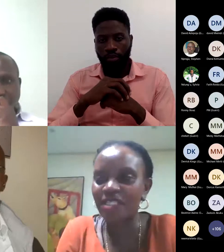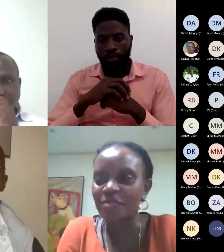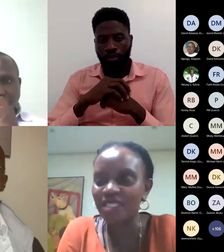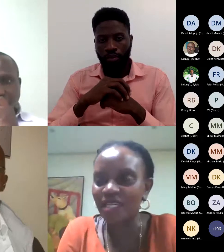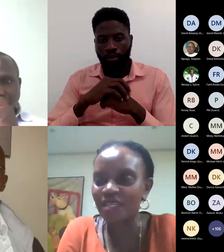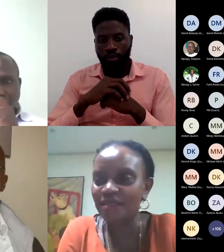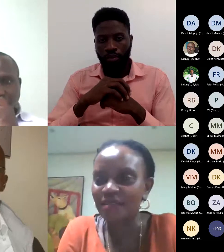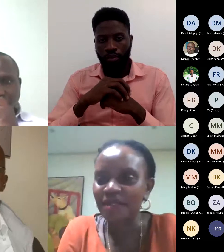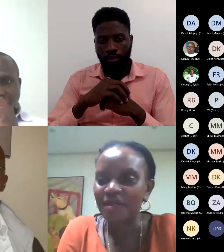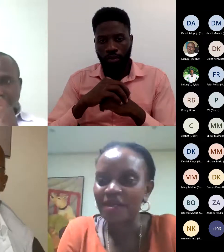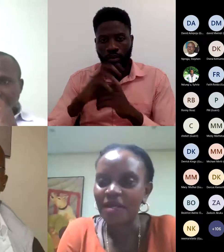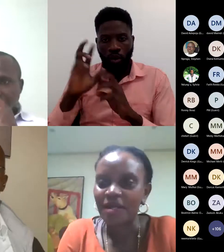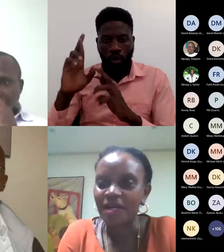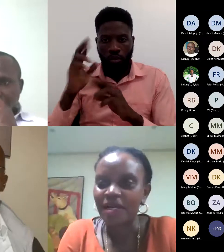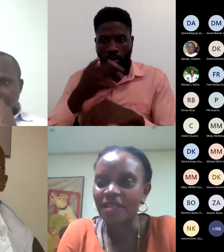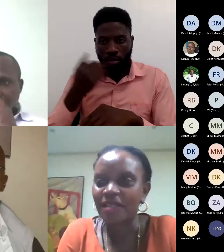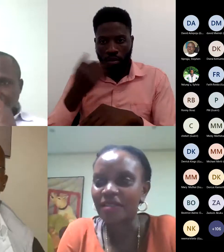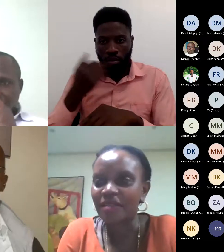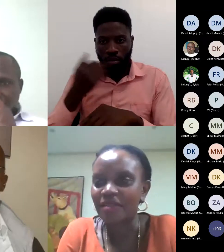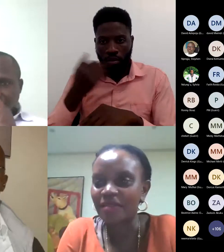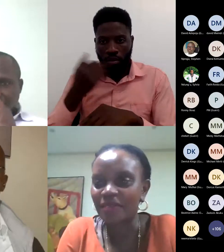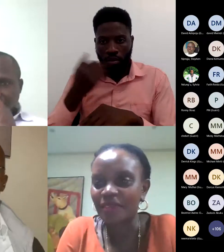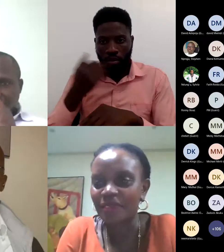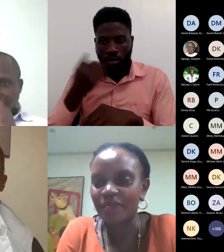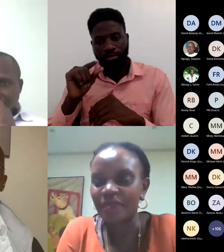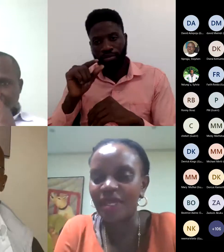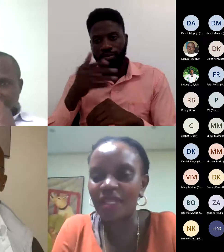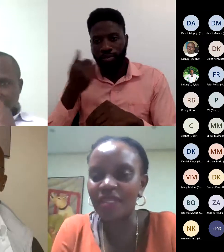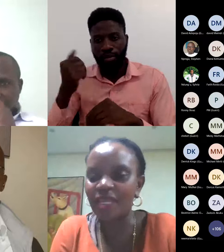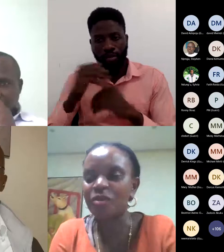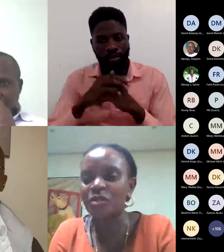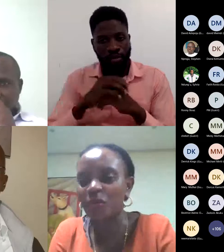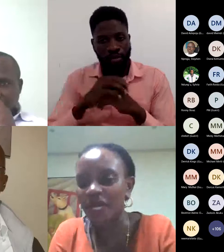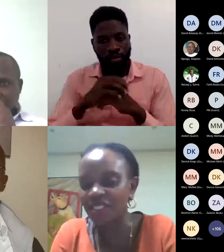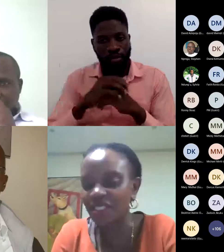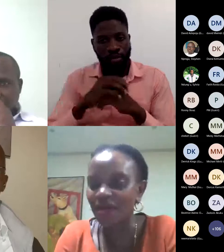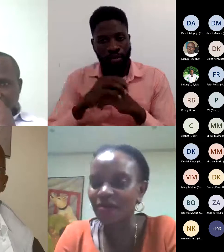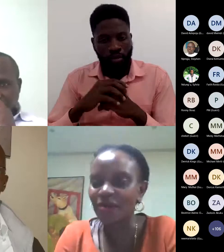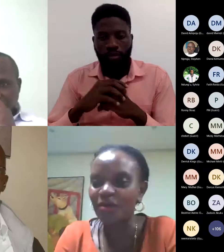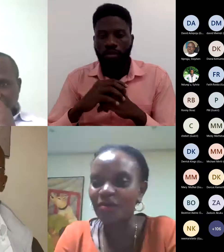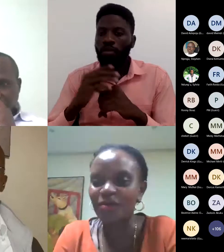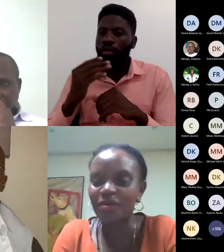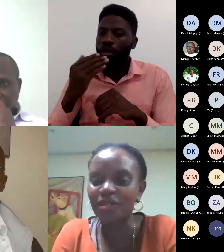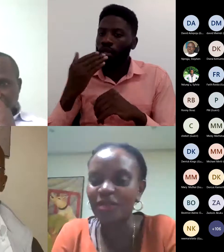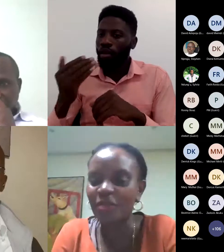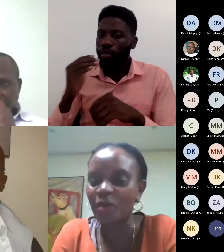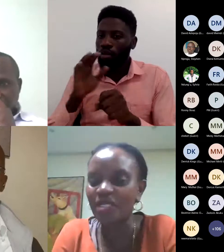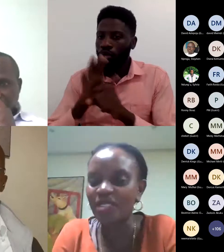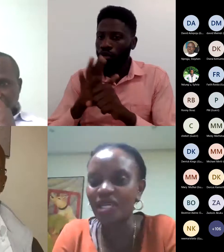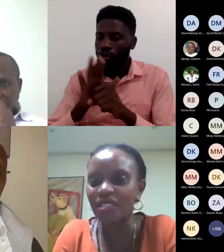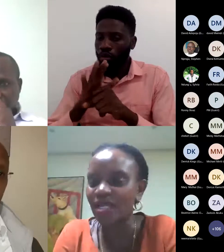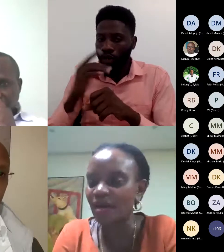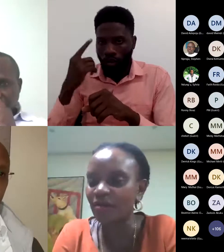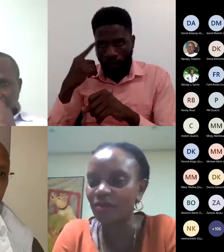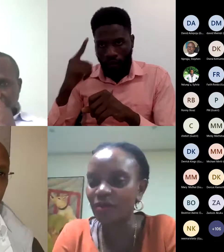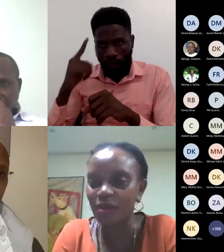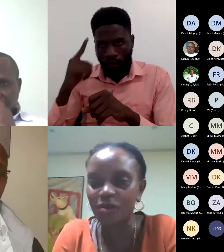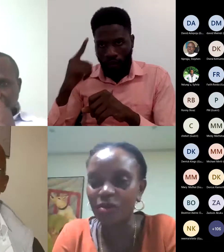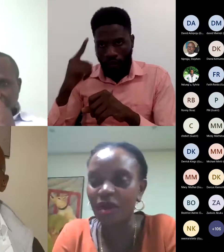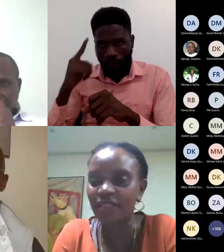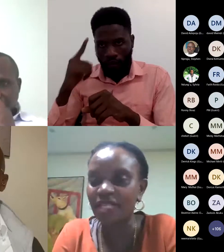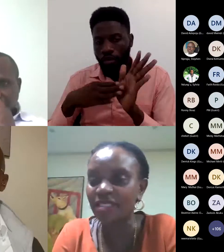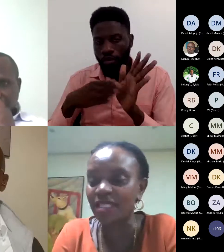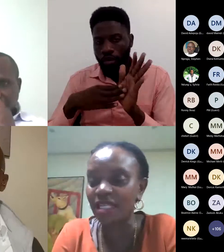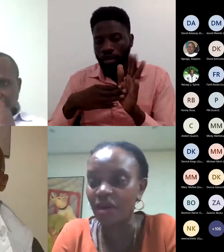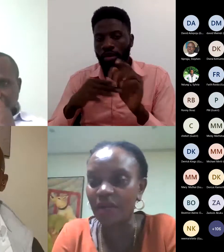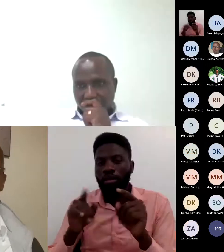I hope that is better. Yeah, a little bit. Yeah, thank you so much for the moment and for all